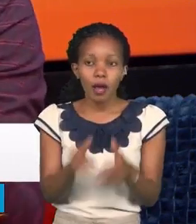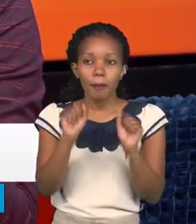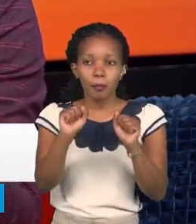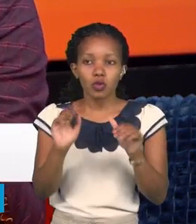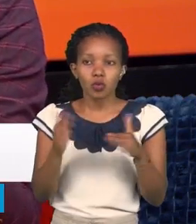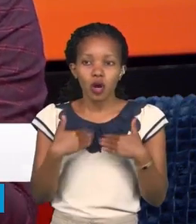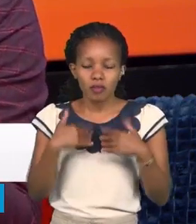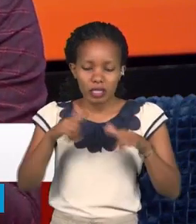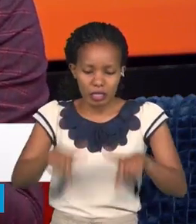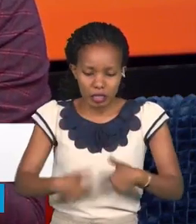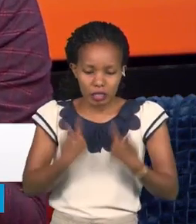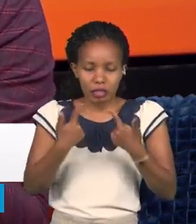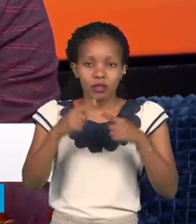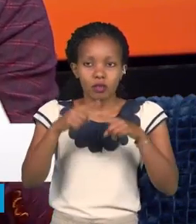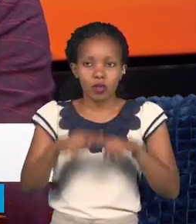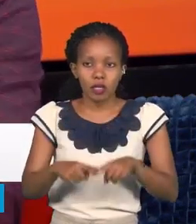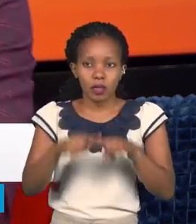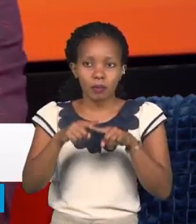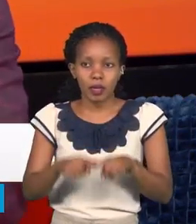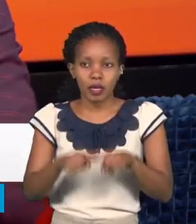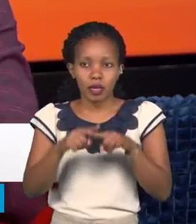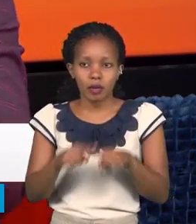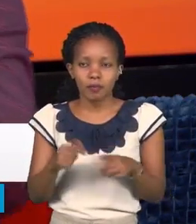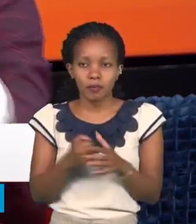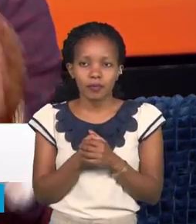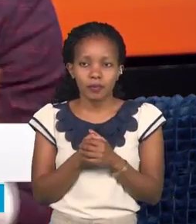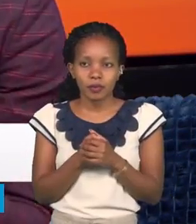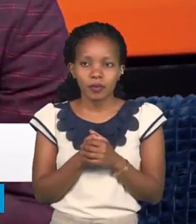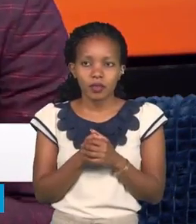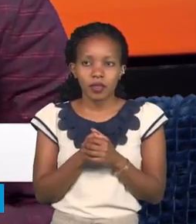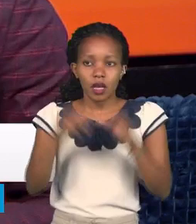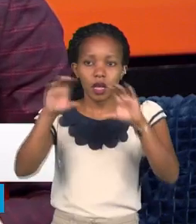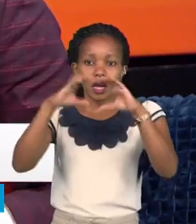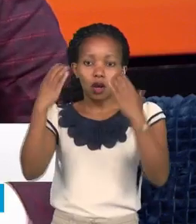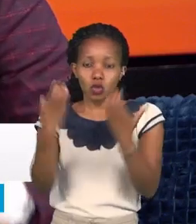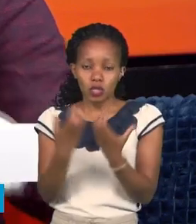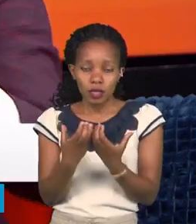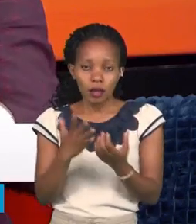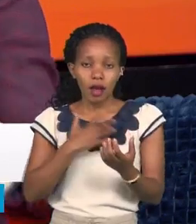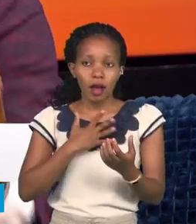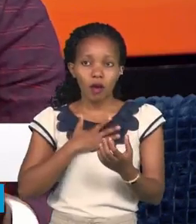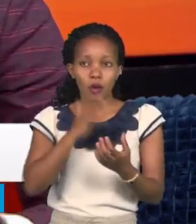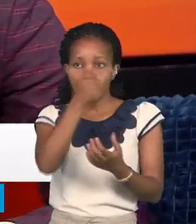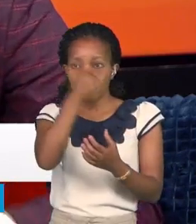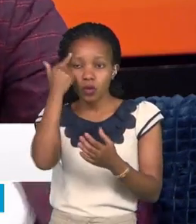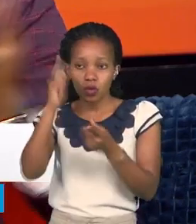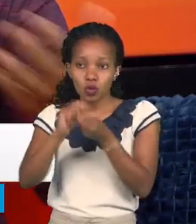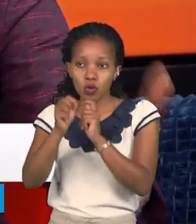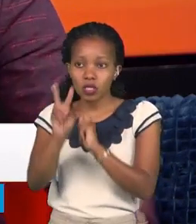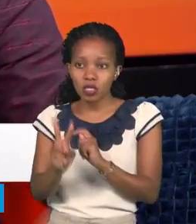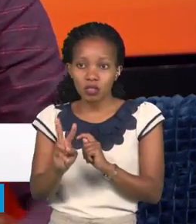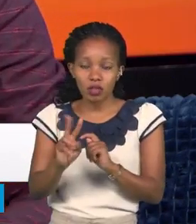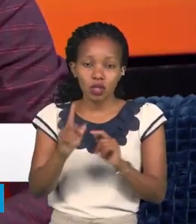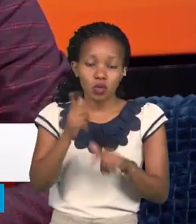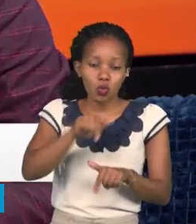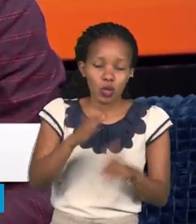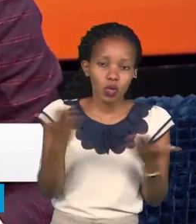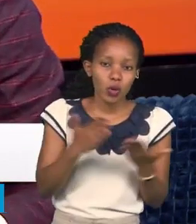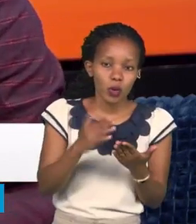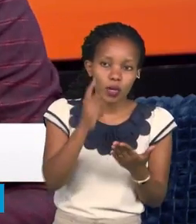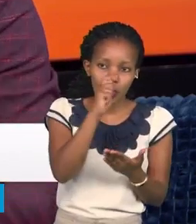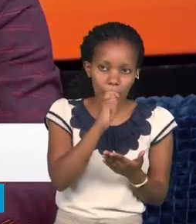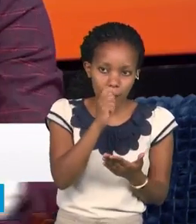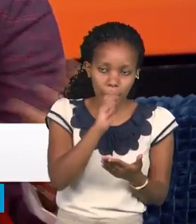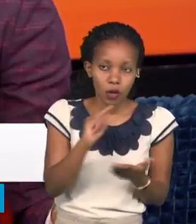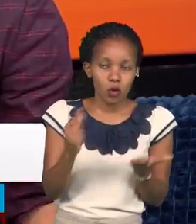now be self-dependent? Mm-hmm. Outbounds now yeah. as a continent yeah. because now yeah. as Switch TV yeah. we are in Tanzania, we are in Uganda,